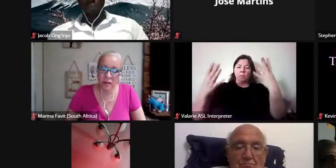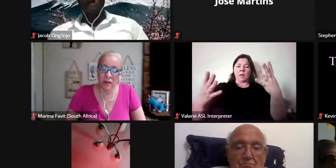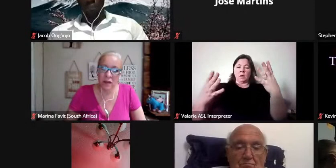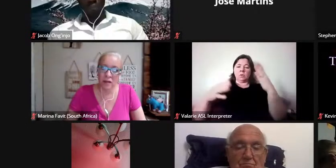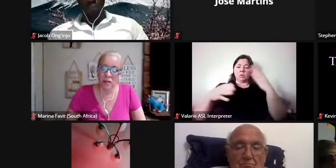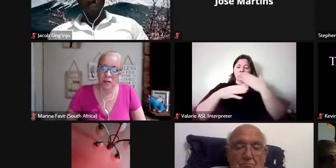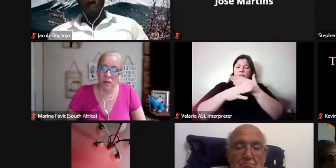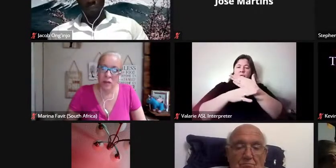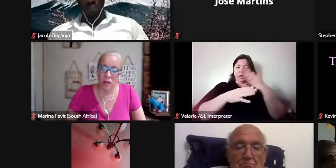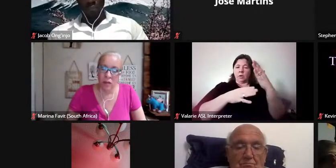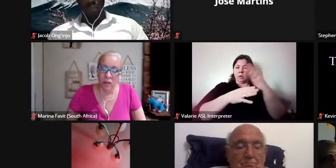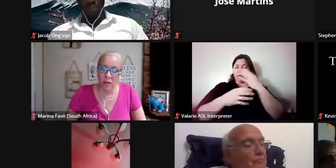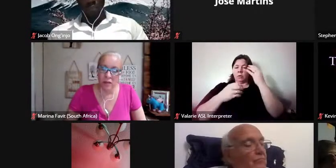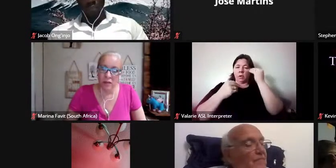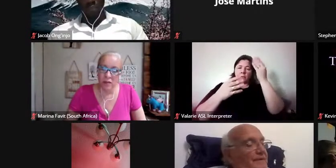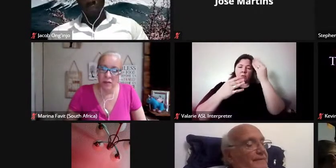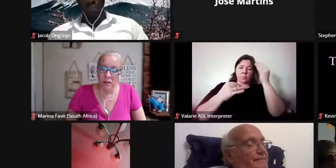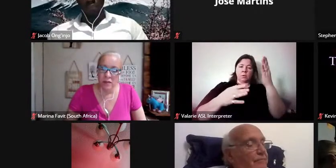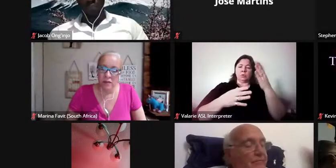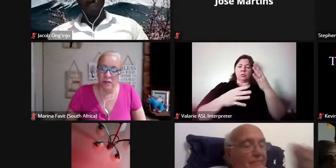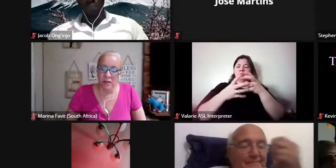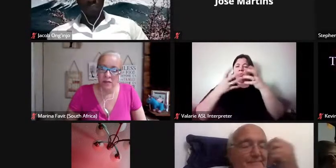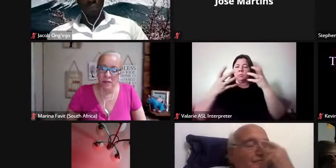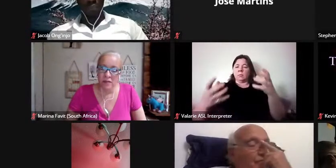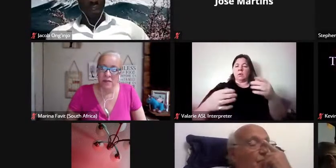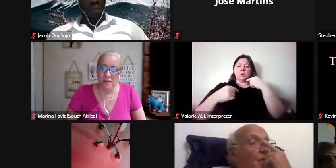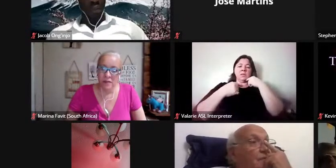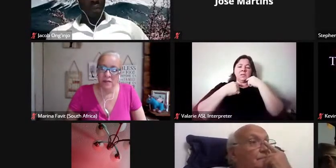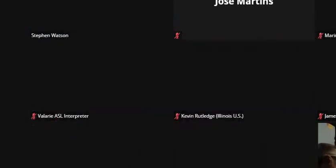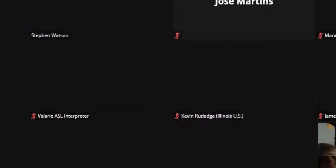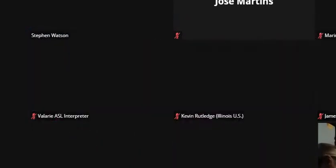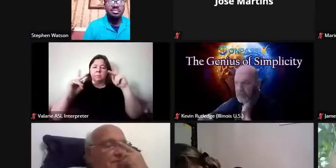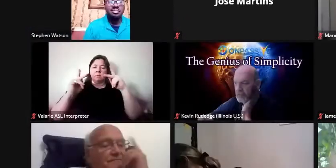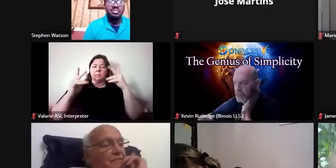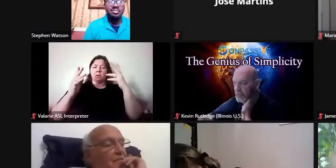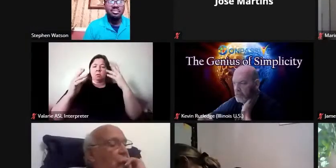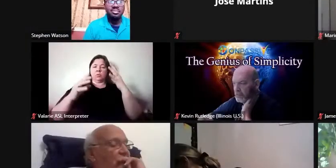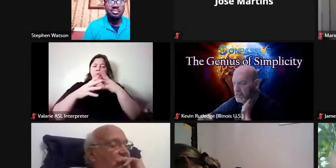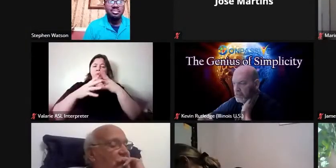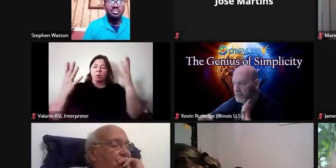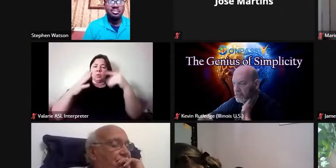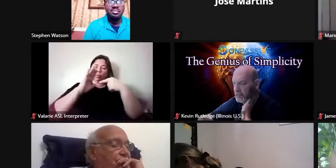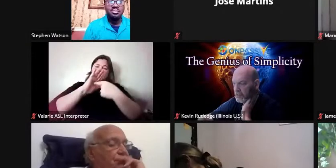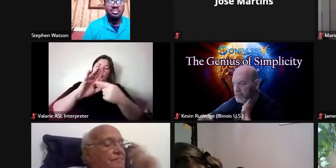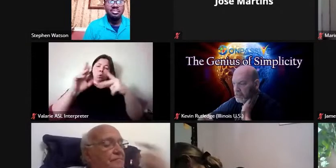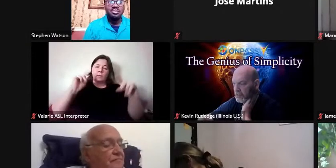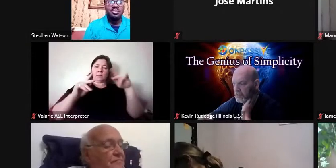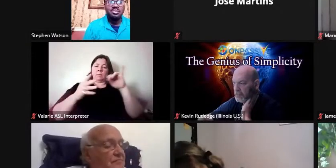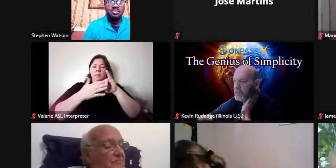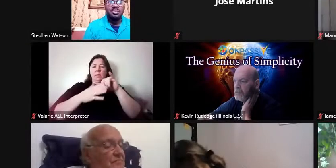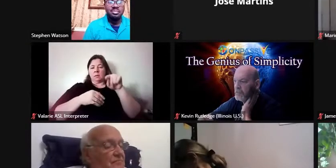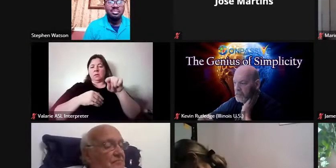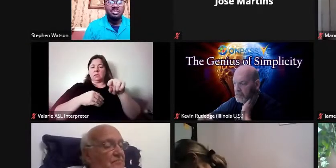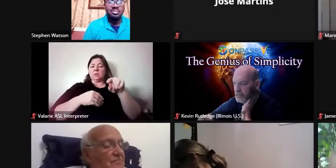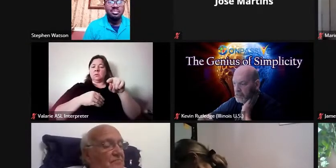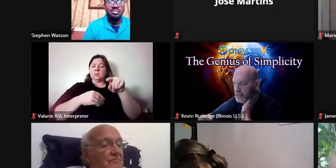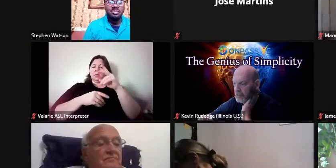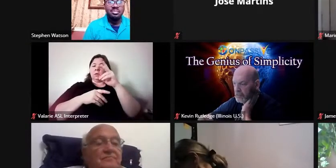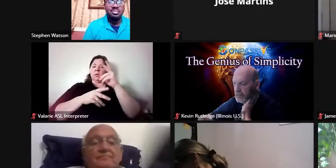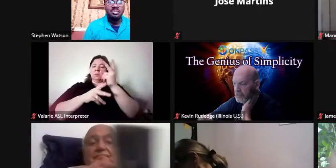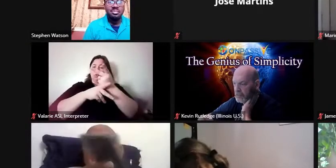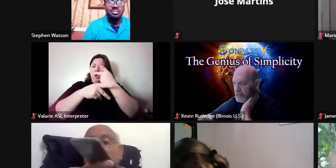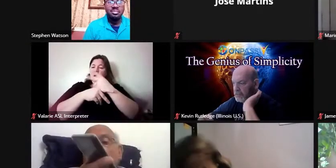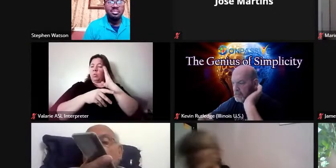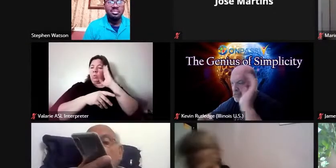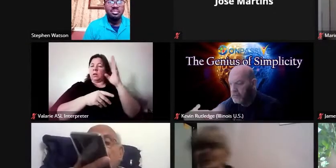share, so much to tell people, so much to show people that this is this thing. No doubt, we were in